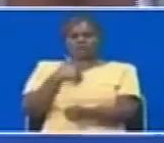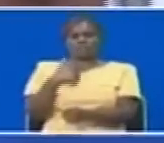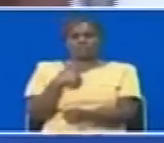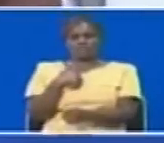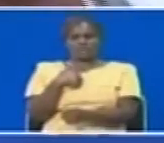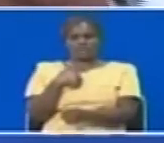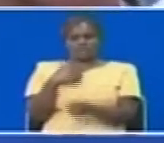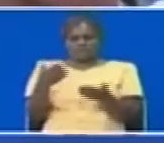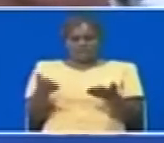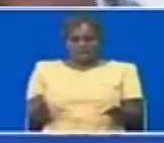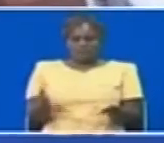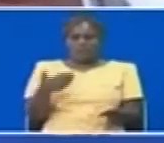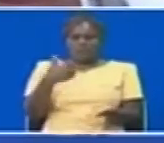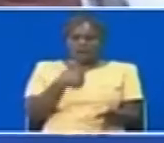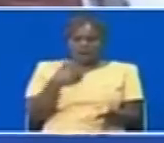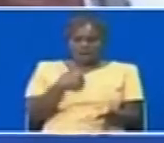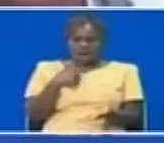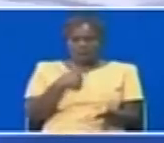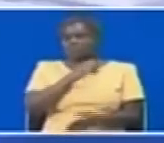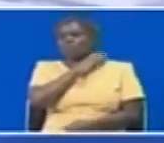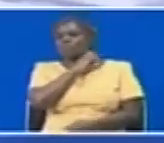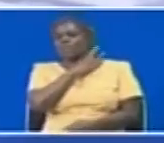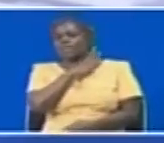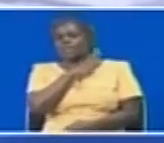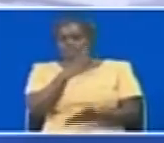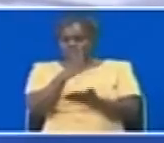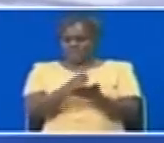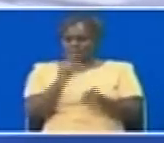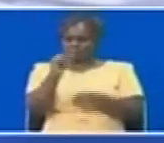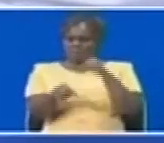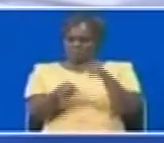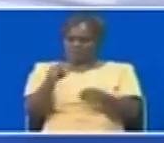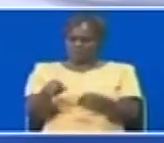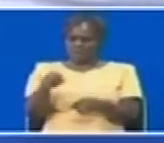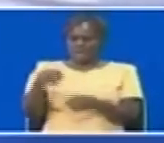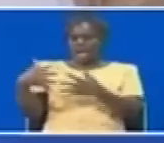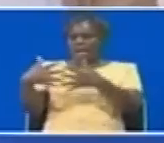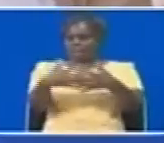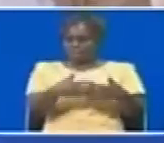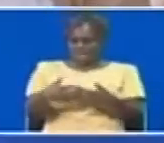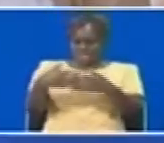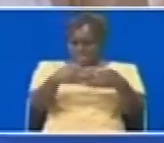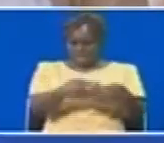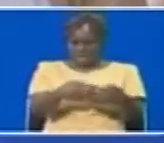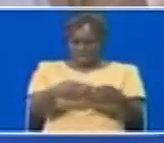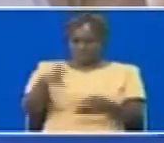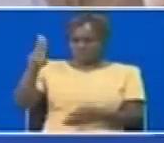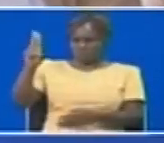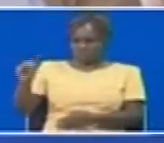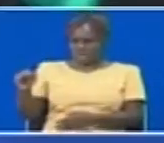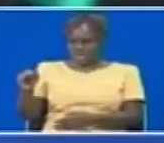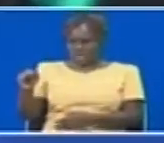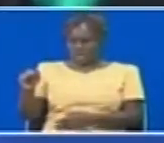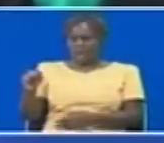wazi. Tayari hivi sasa kuna malalamiko. Some critics reckon that the United States of America, which holds UN veto